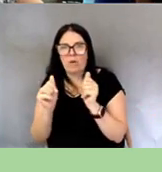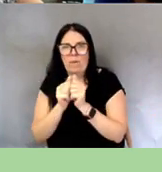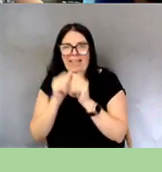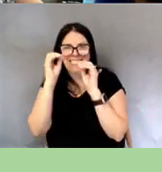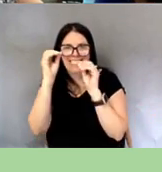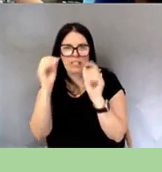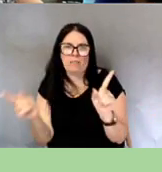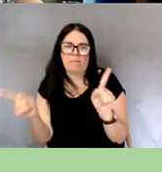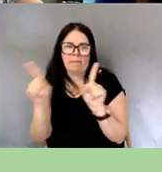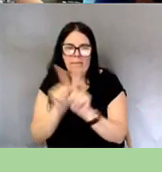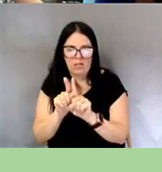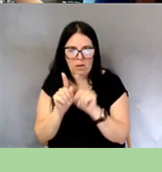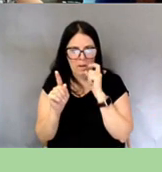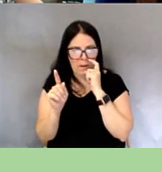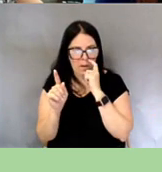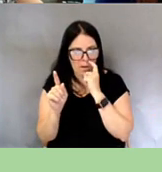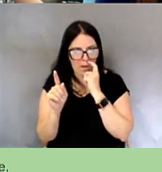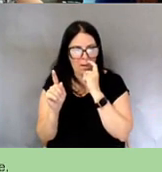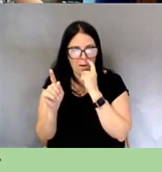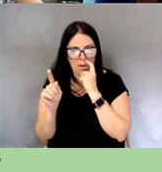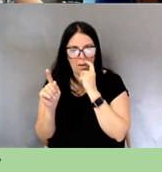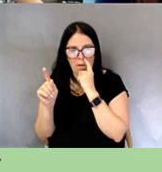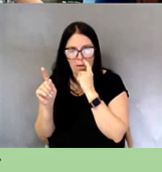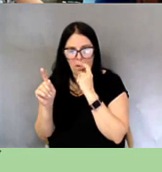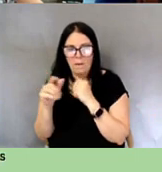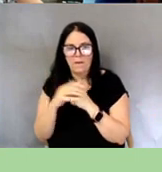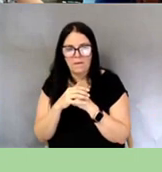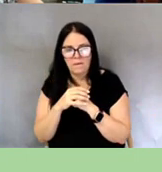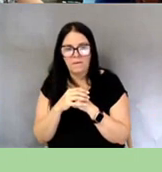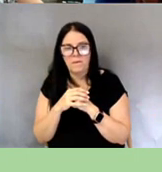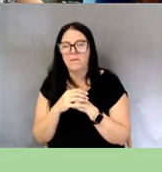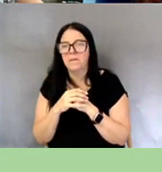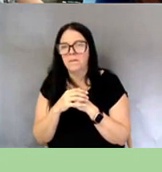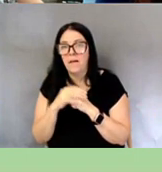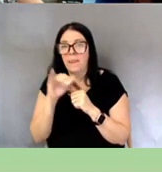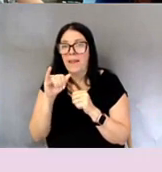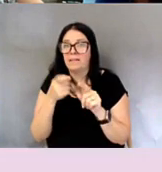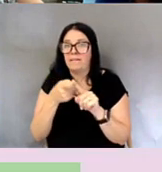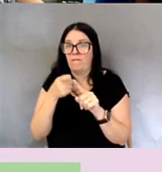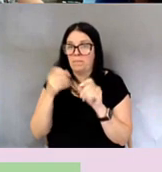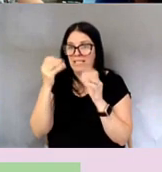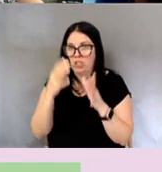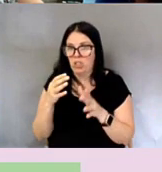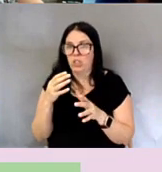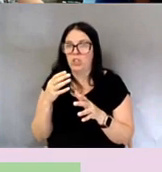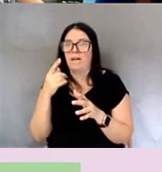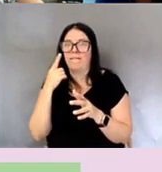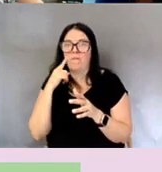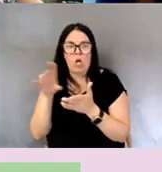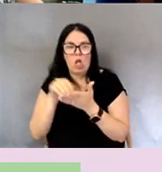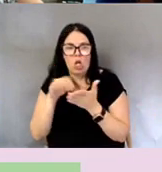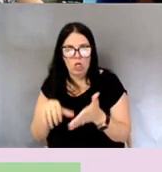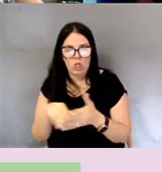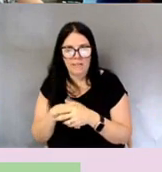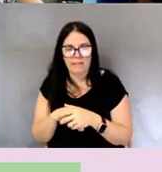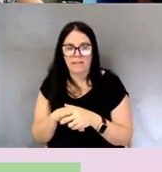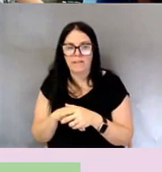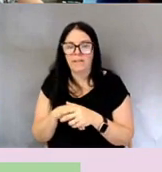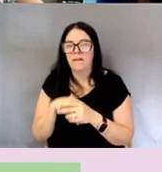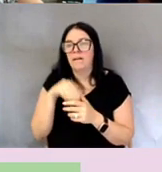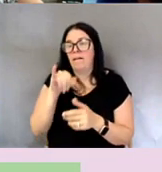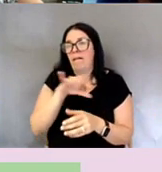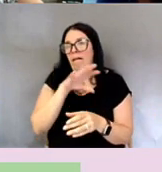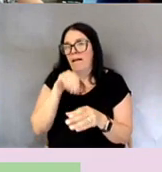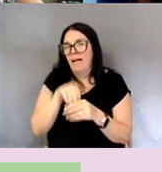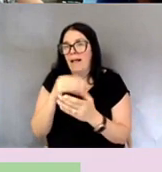peer. It's by practitioners for practitioners. A new way of looking at the concept of lesson planning, an opportunity